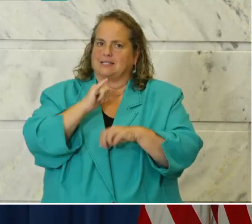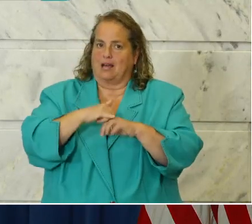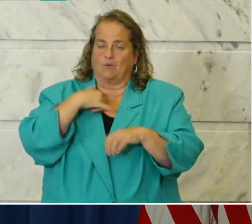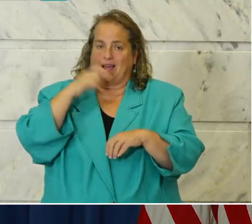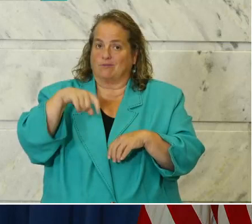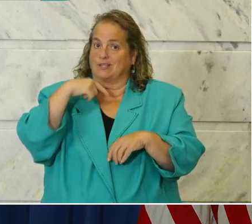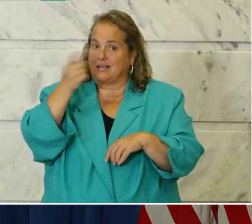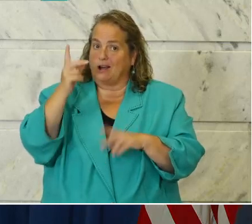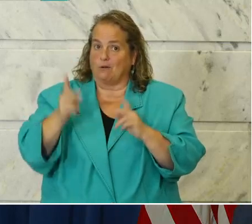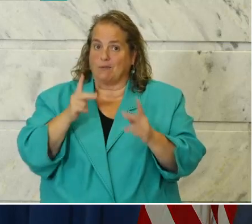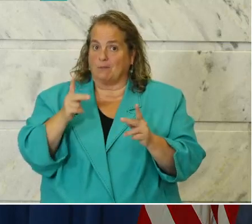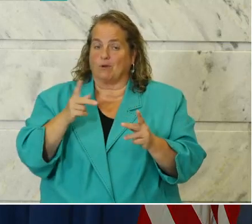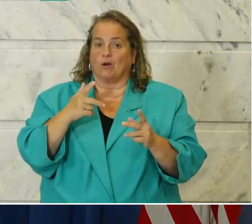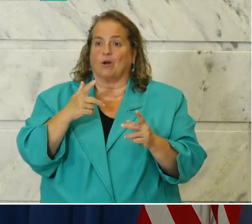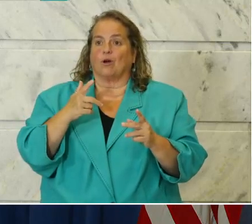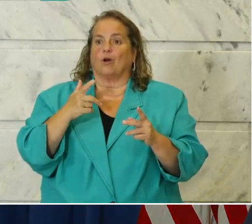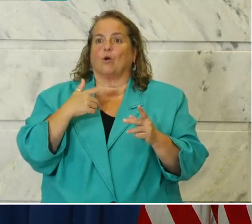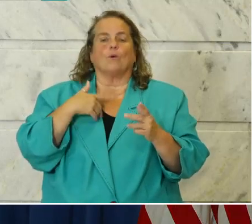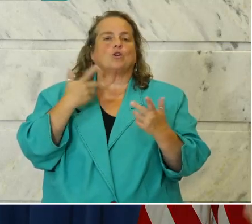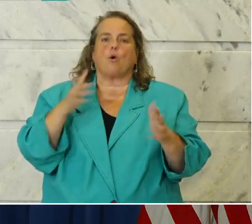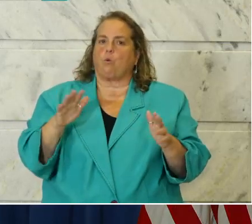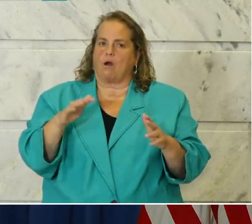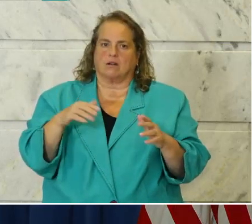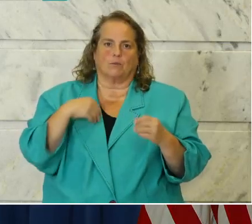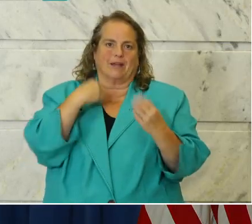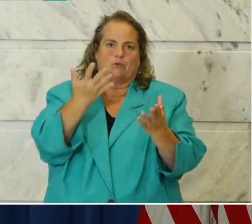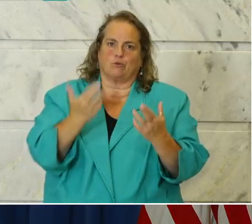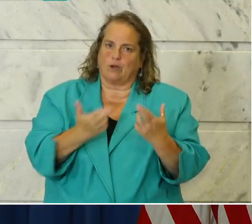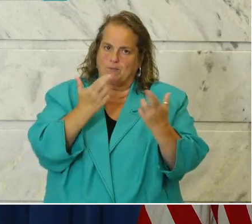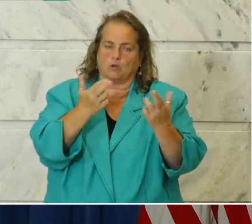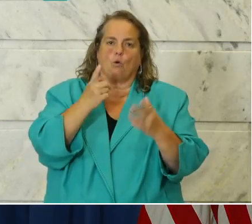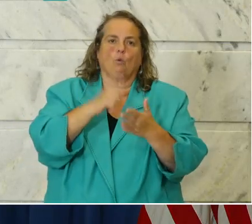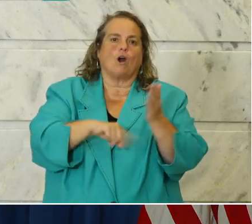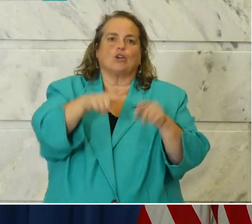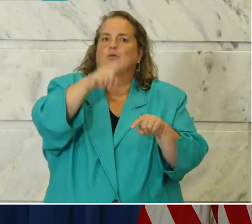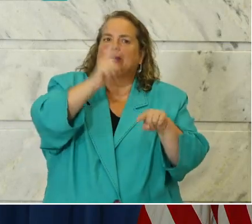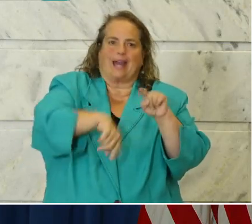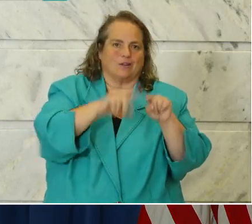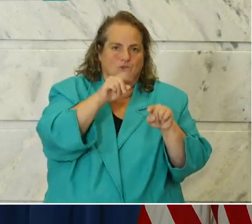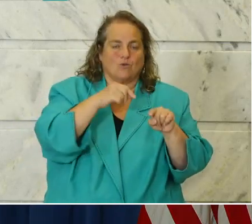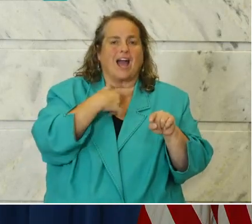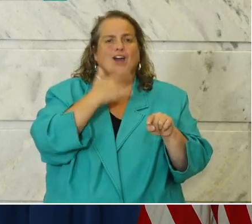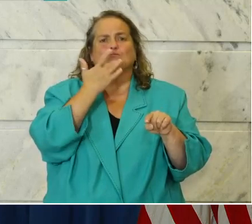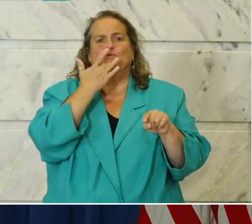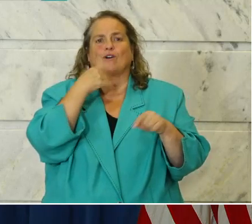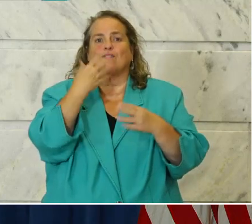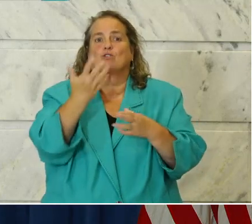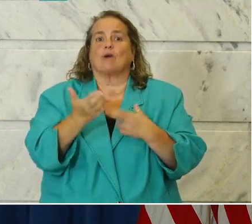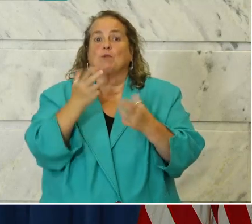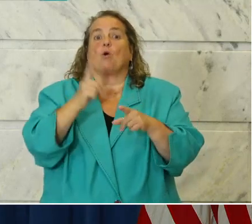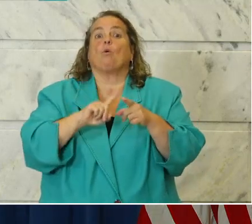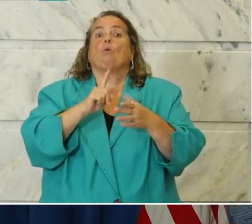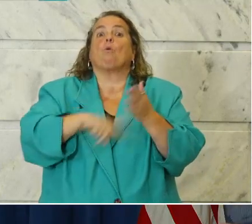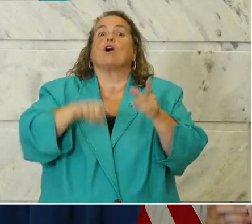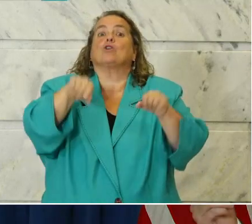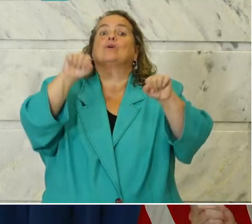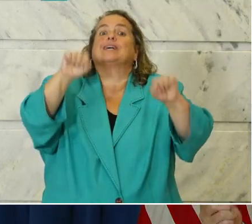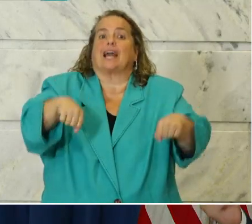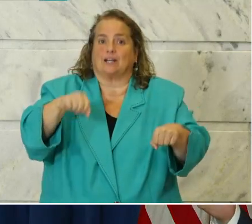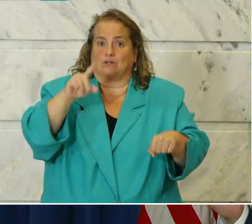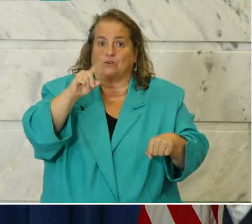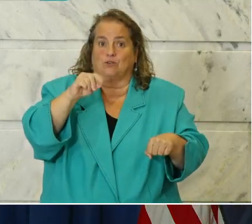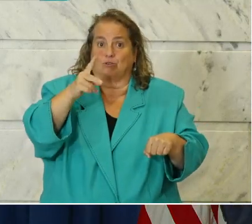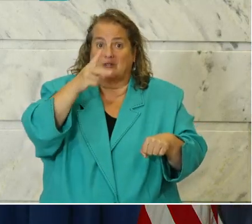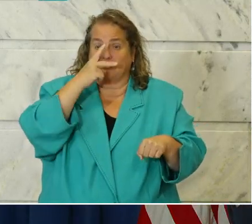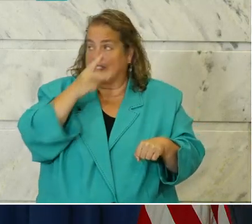you don't do. We really look forward to the days that we can tell you the things you can do. But as you've seen me hold up before, and there's going to